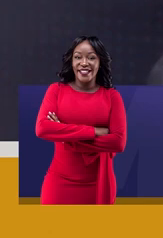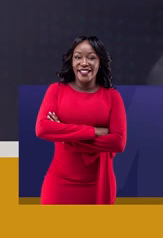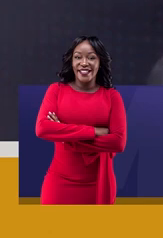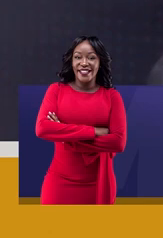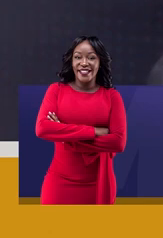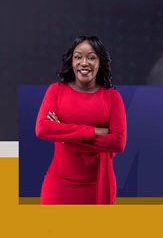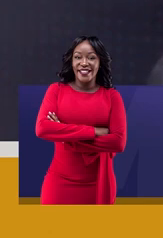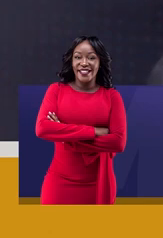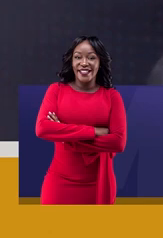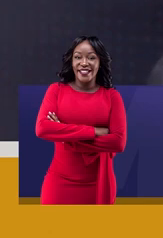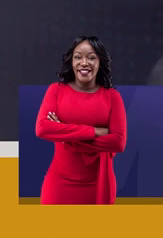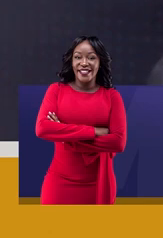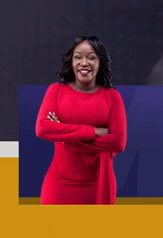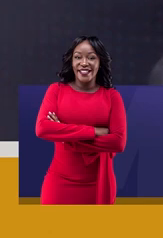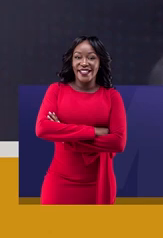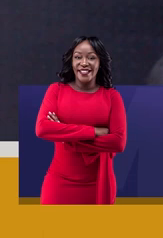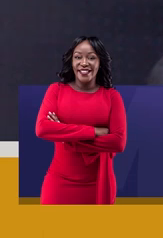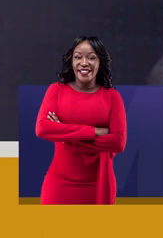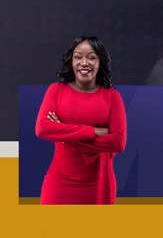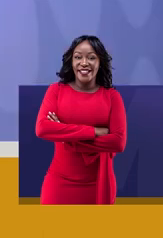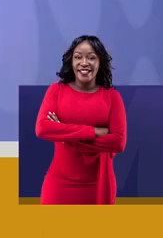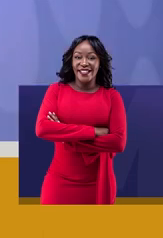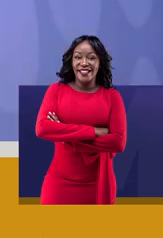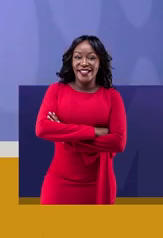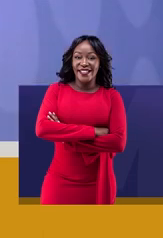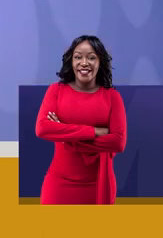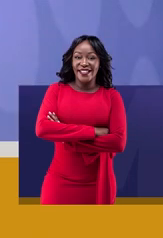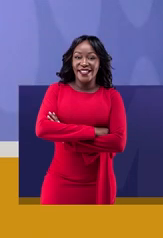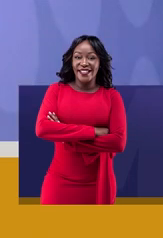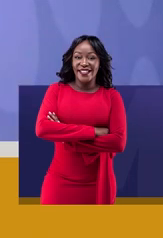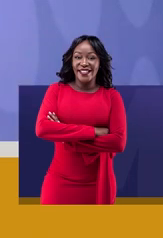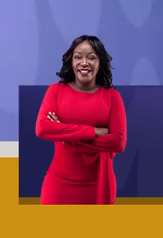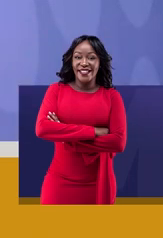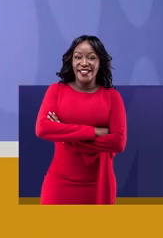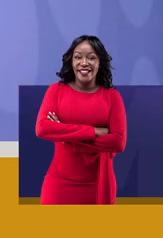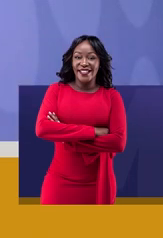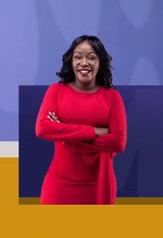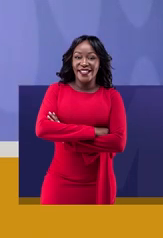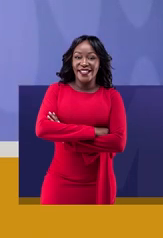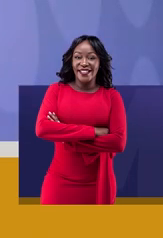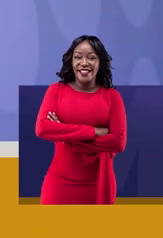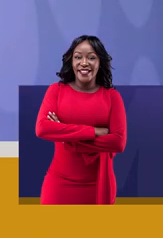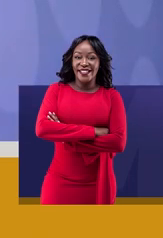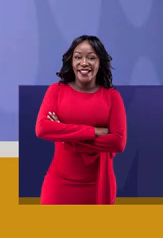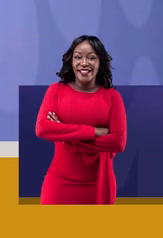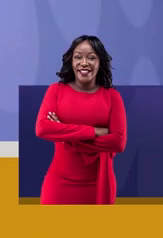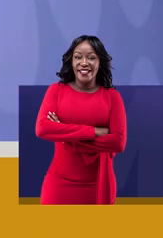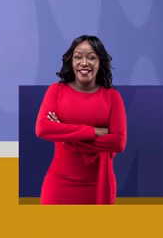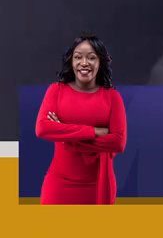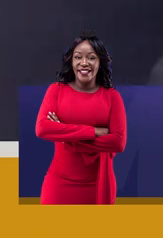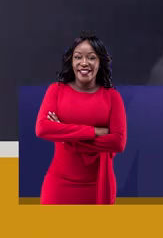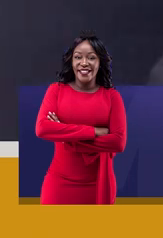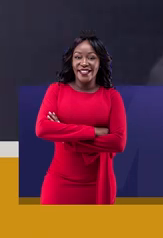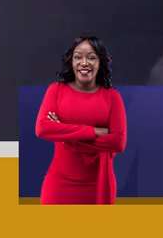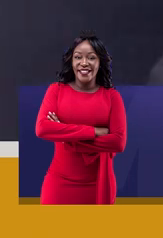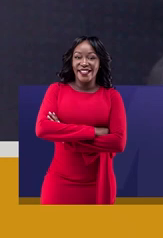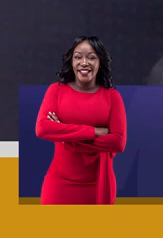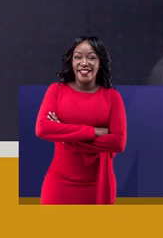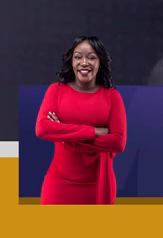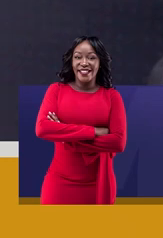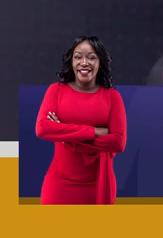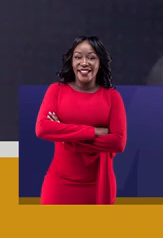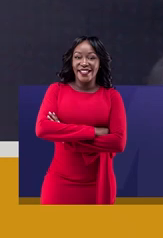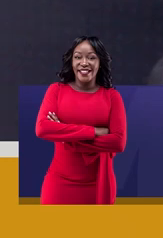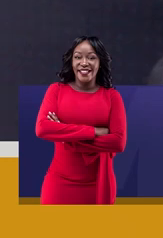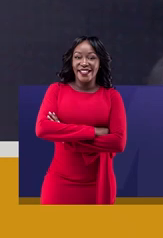advert right down to actually getting onto the street and having activation teams talk to people about the product. In some cities like Nairobi, that's actually